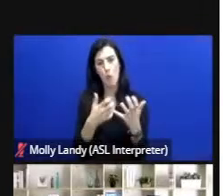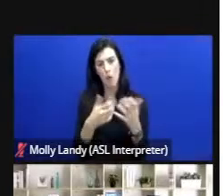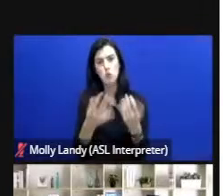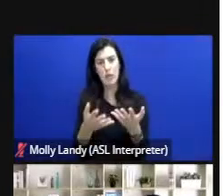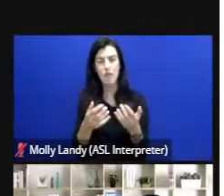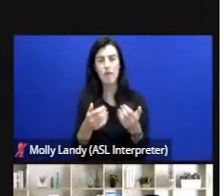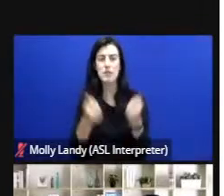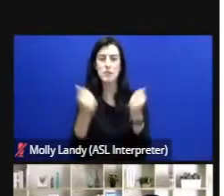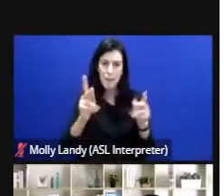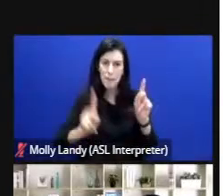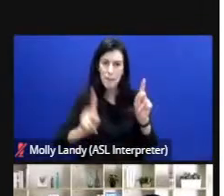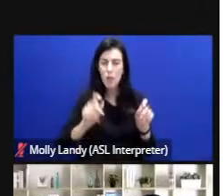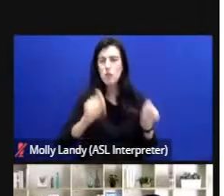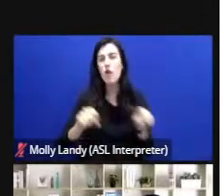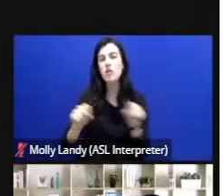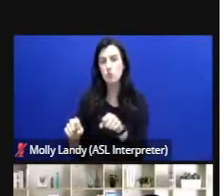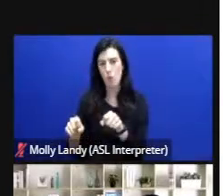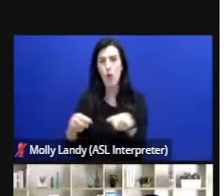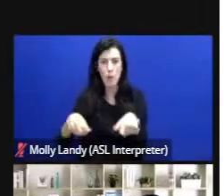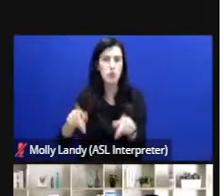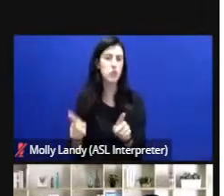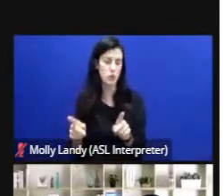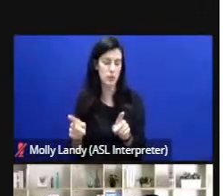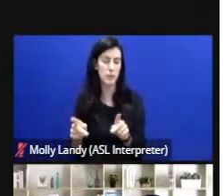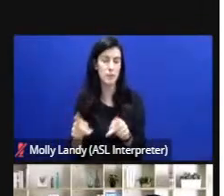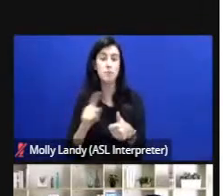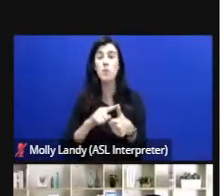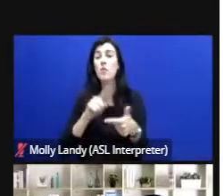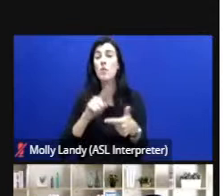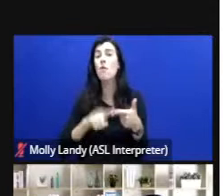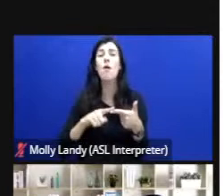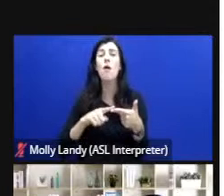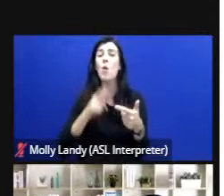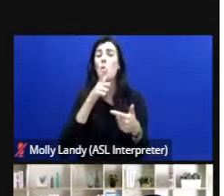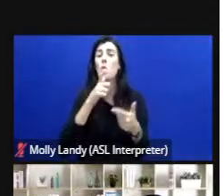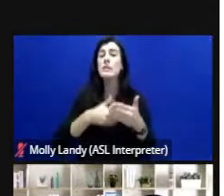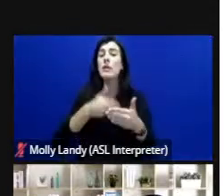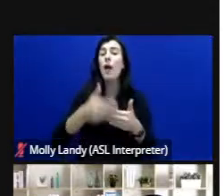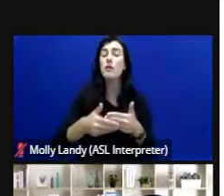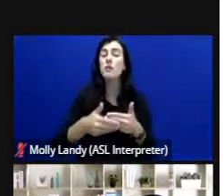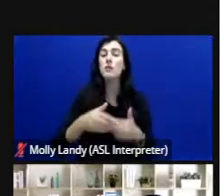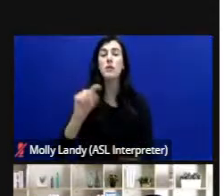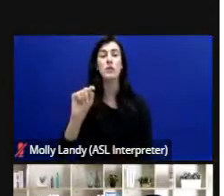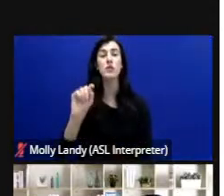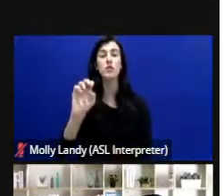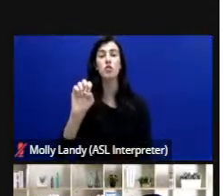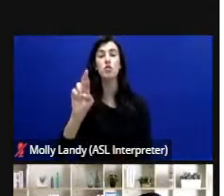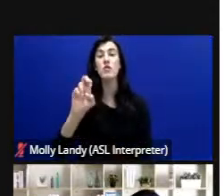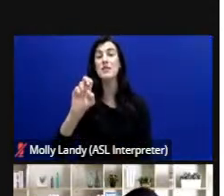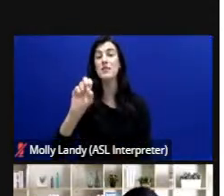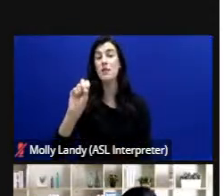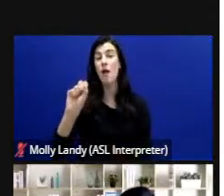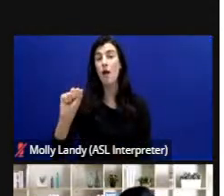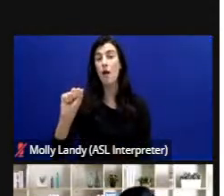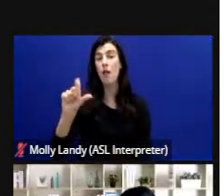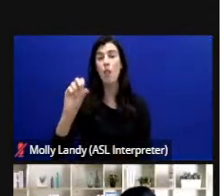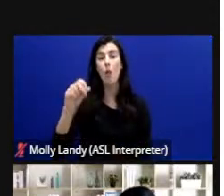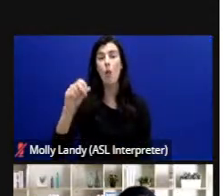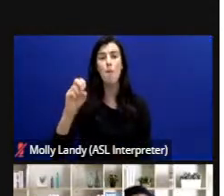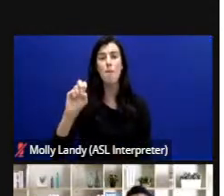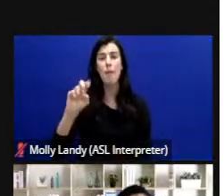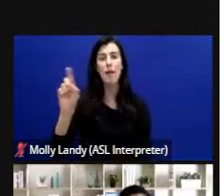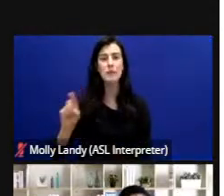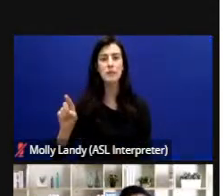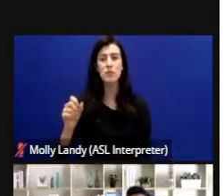in the time we have left. So who is after Stan / Michael Gonzo? Teresa Lopez. Didn't she just